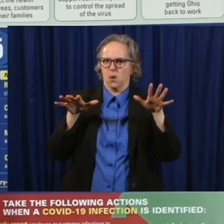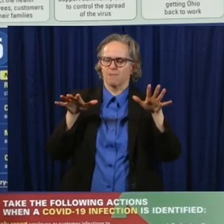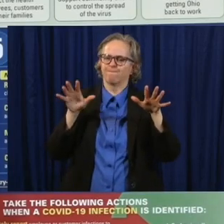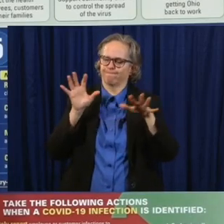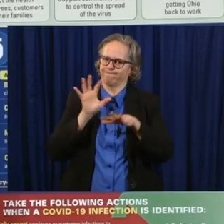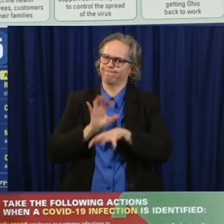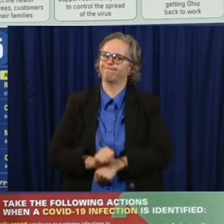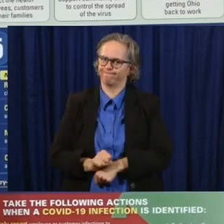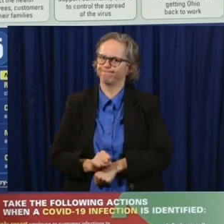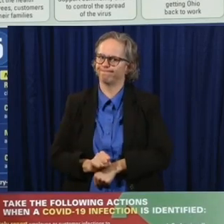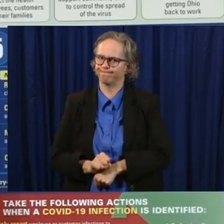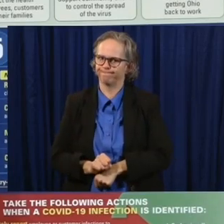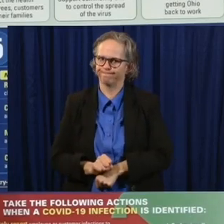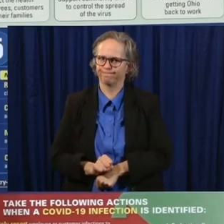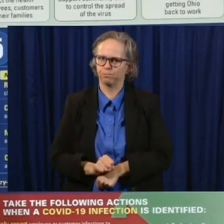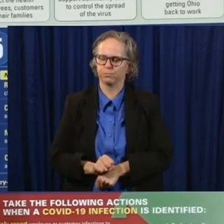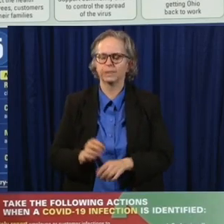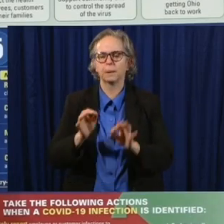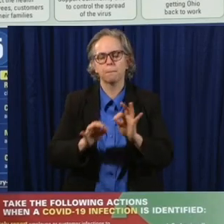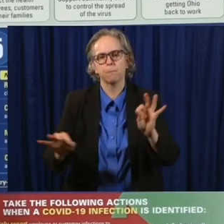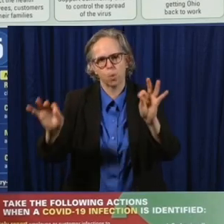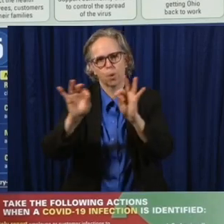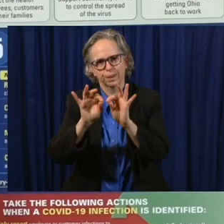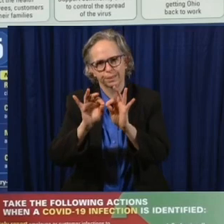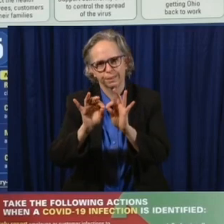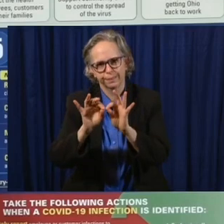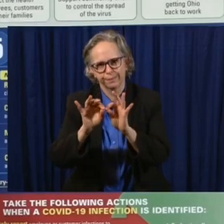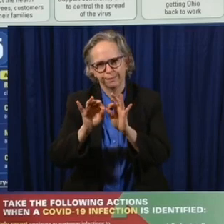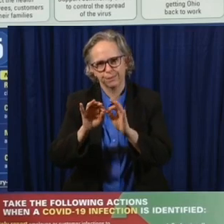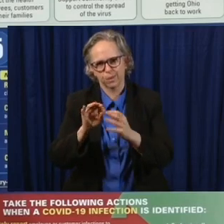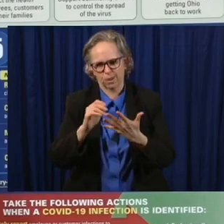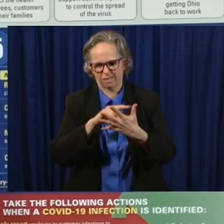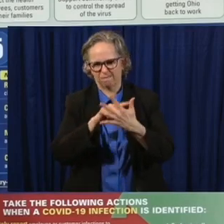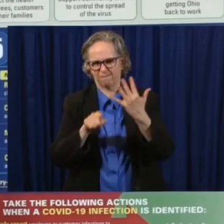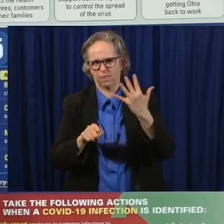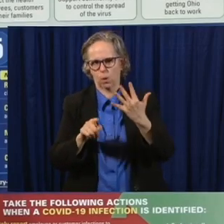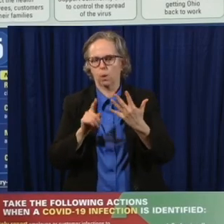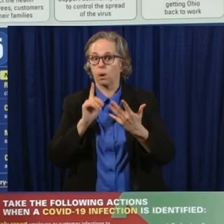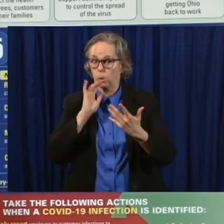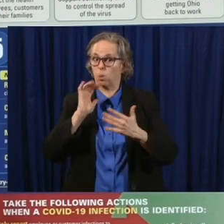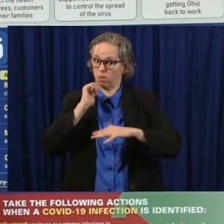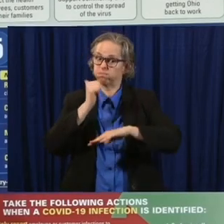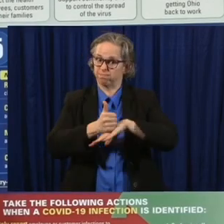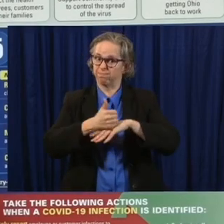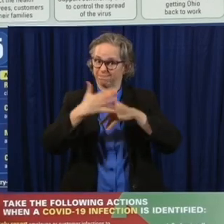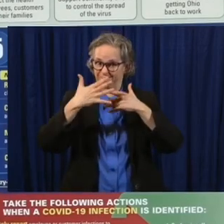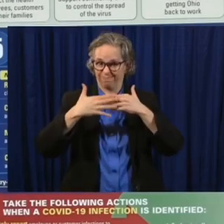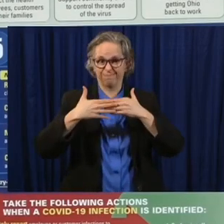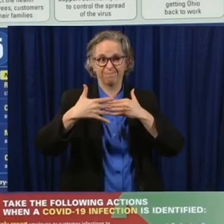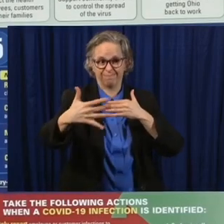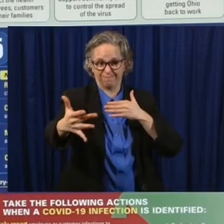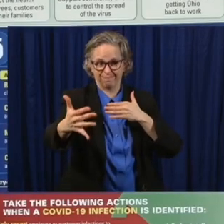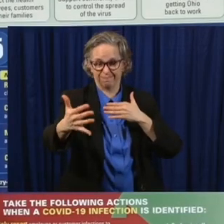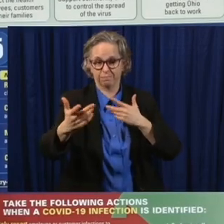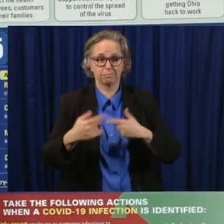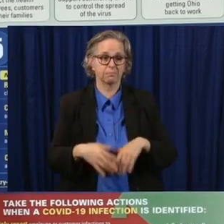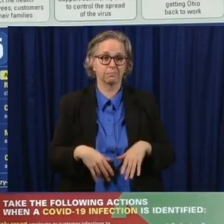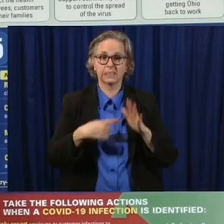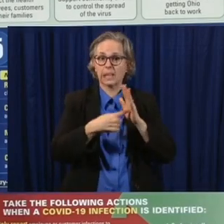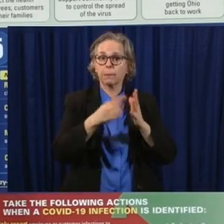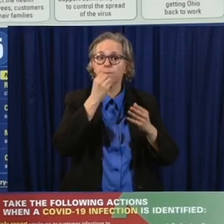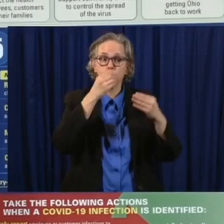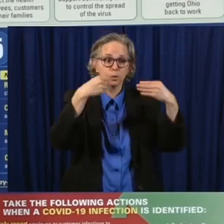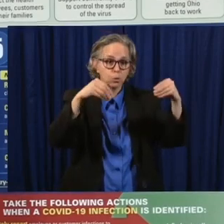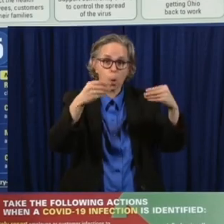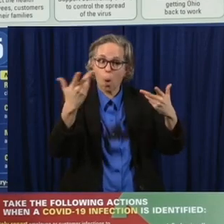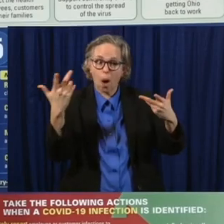be in place for companies that are already open. For example, the grocery stores that have been allowed to be